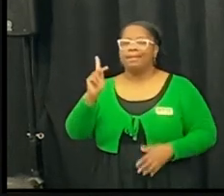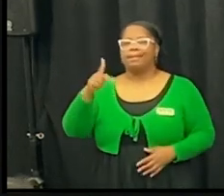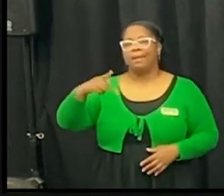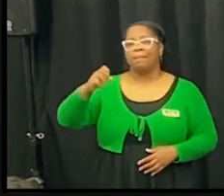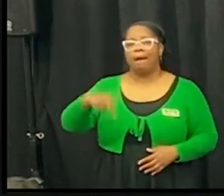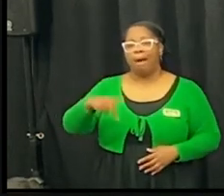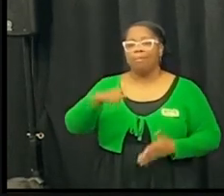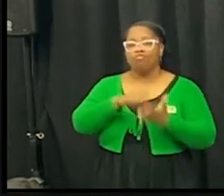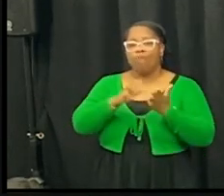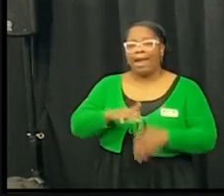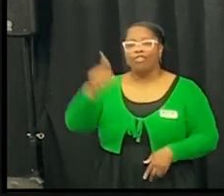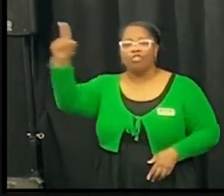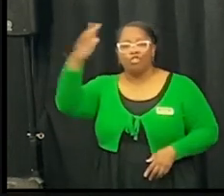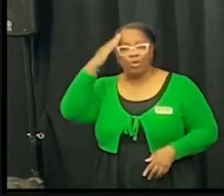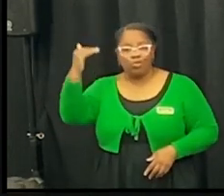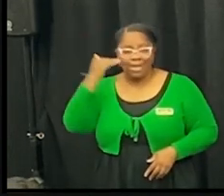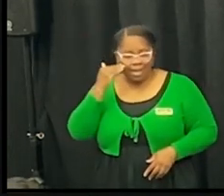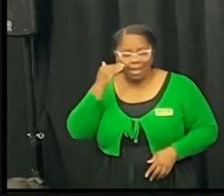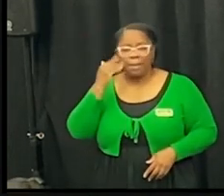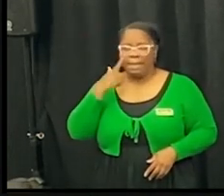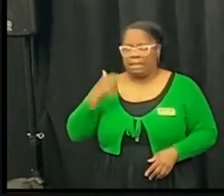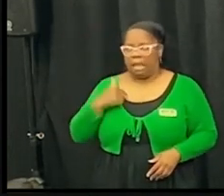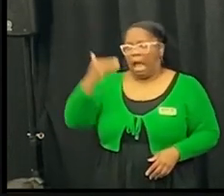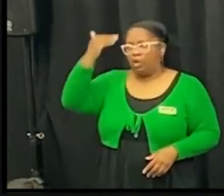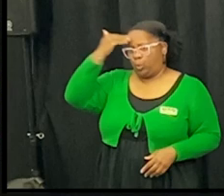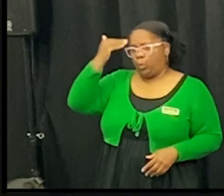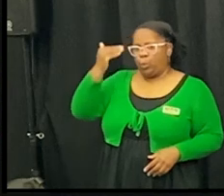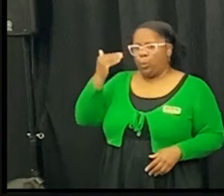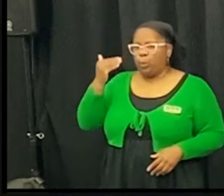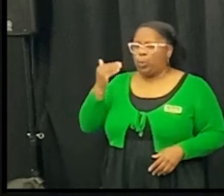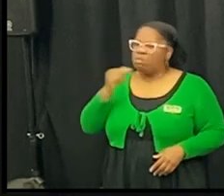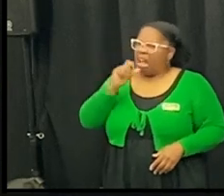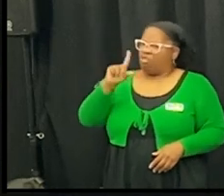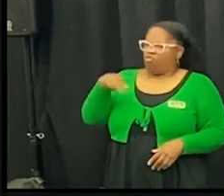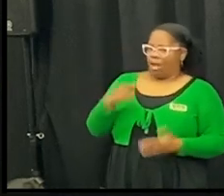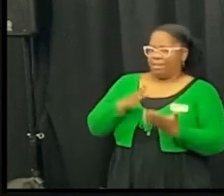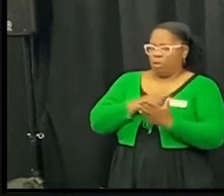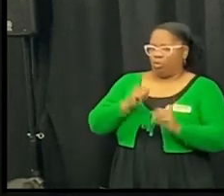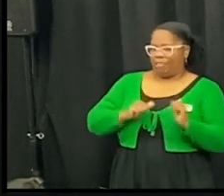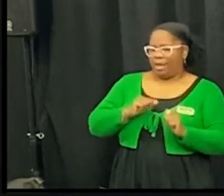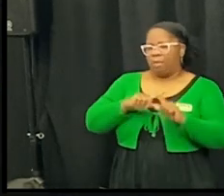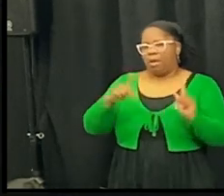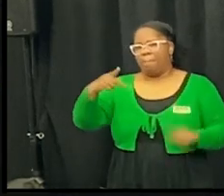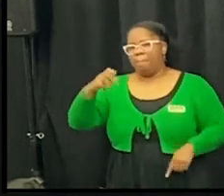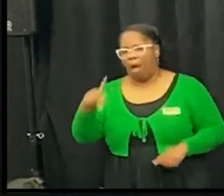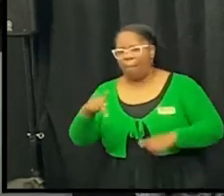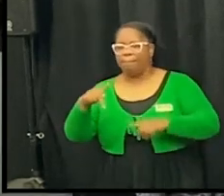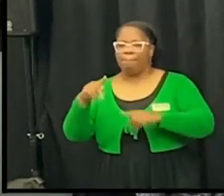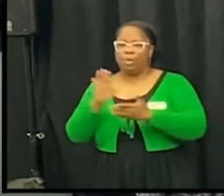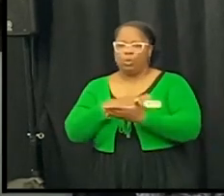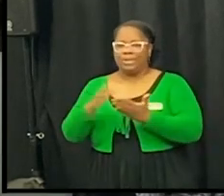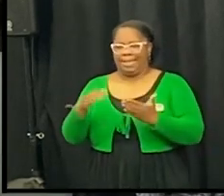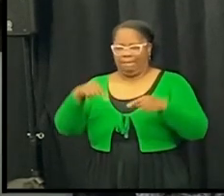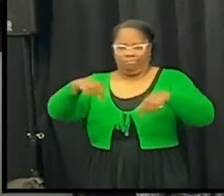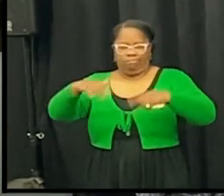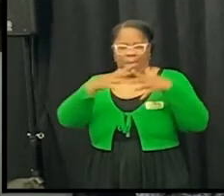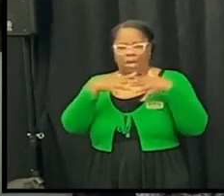in Korea, because I knew that, you know, not just musical theater, but like pop or anything else in